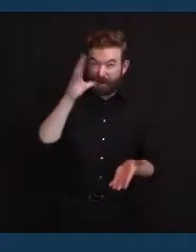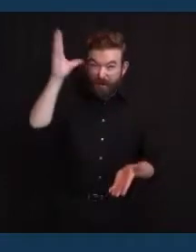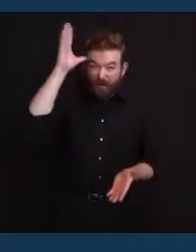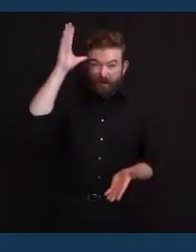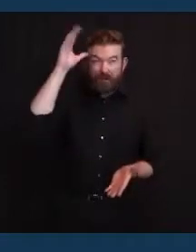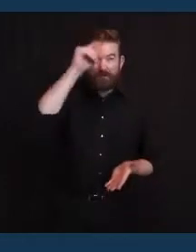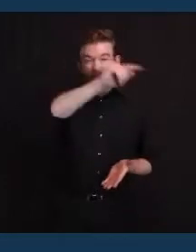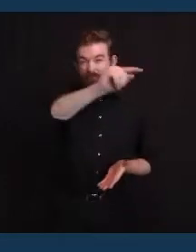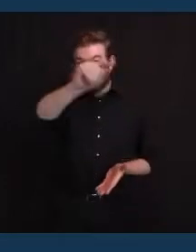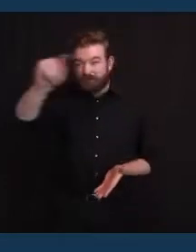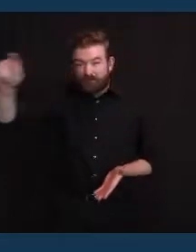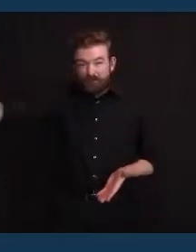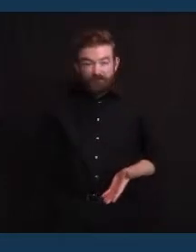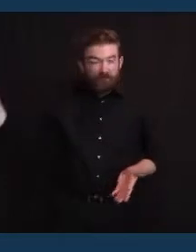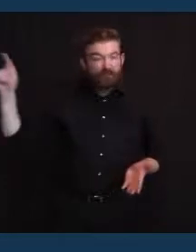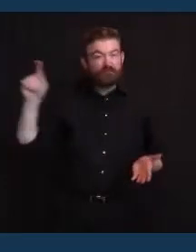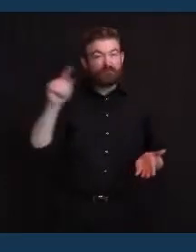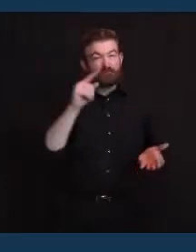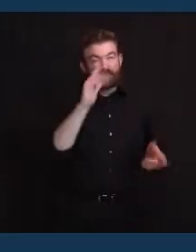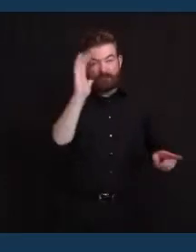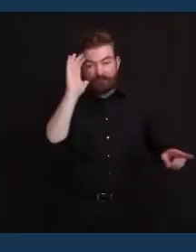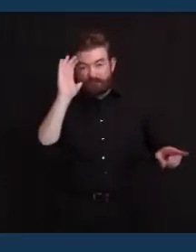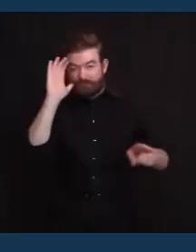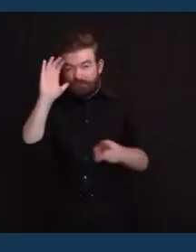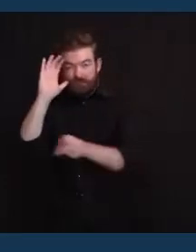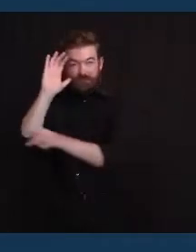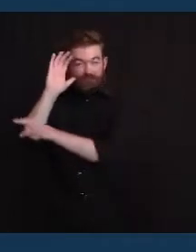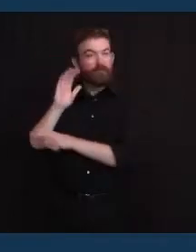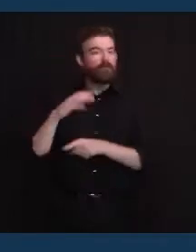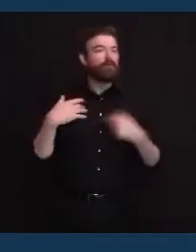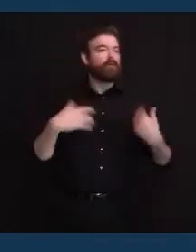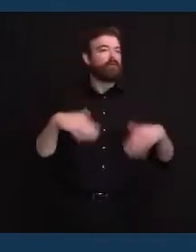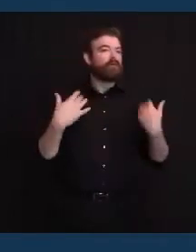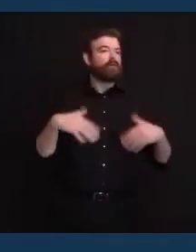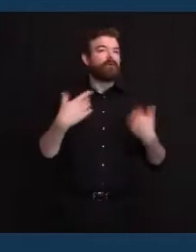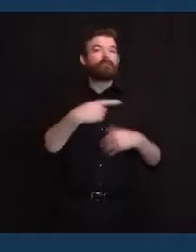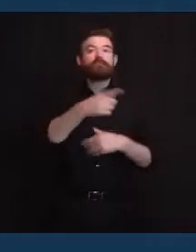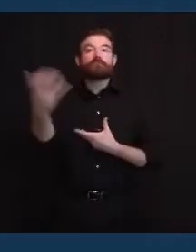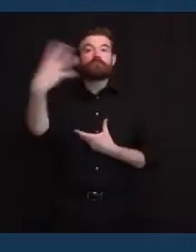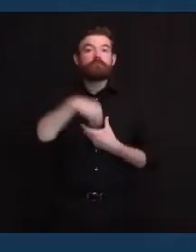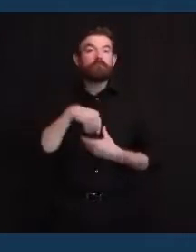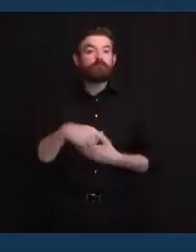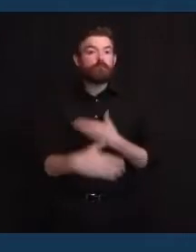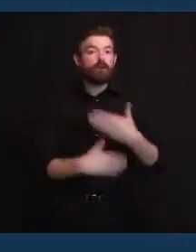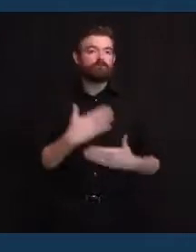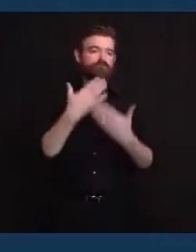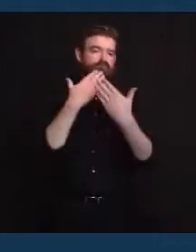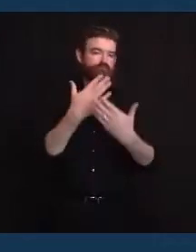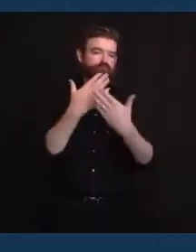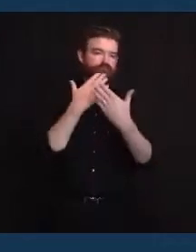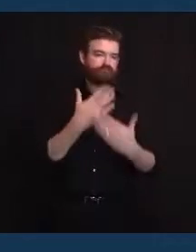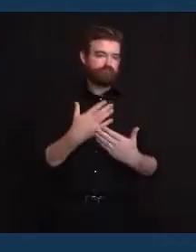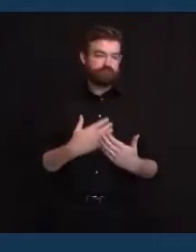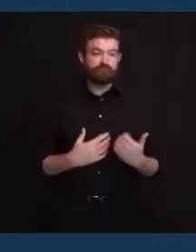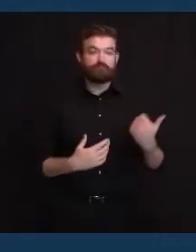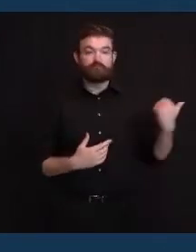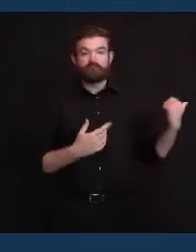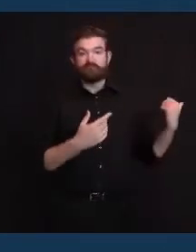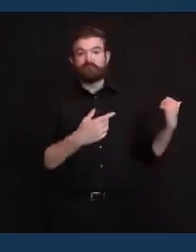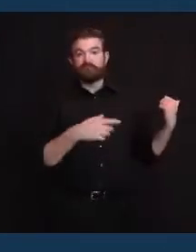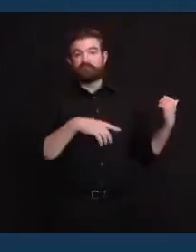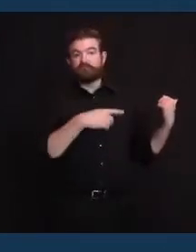do it all in such a compressed time frame is more than commendable. Well done. So yes, we have